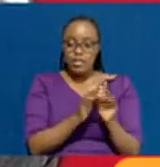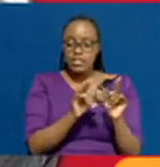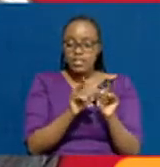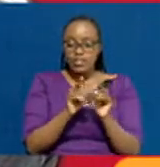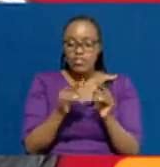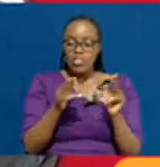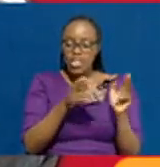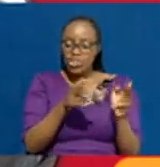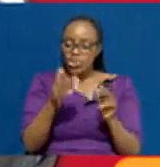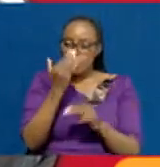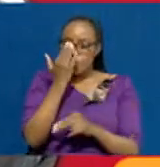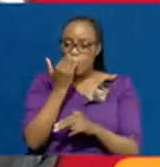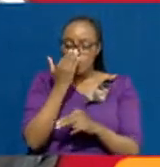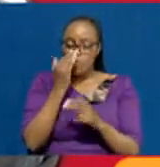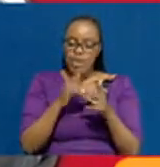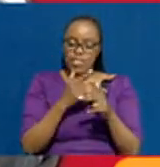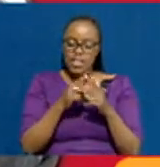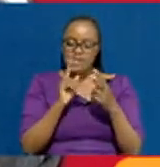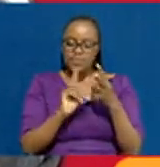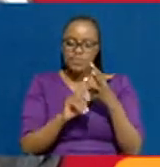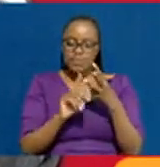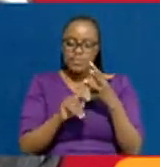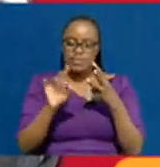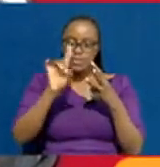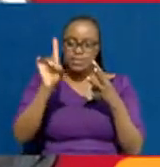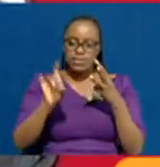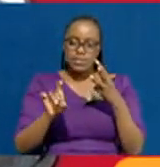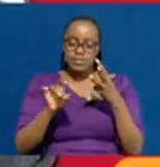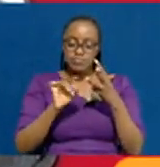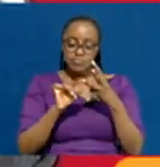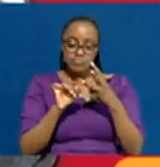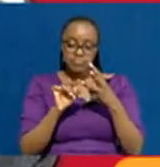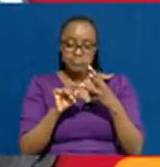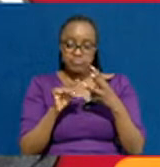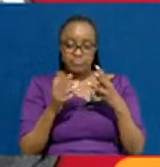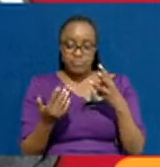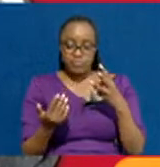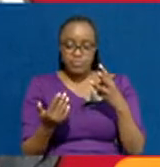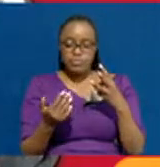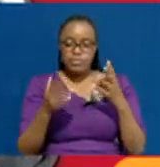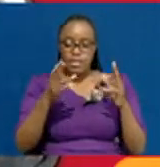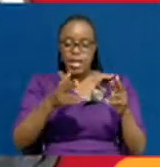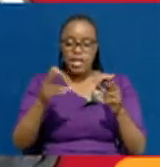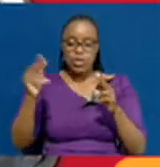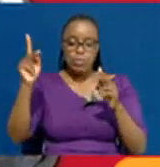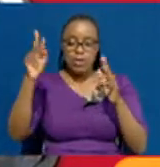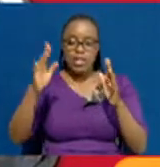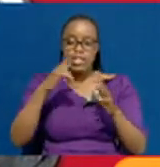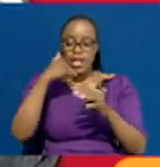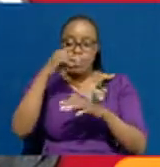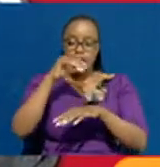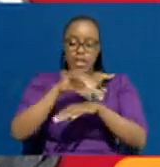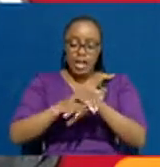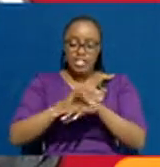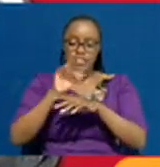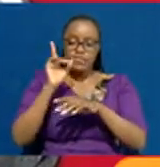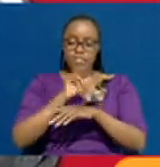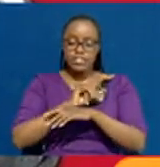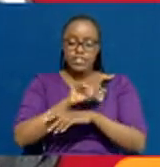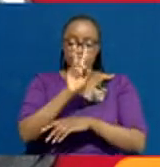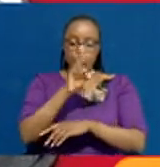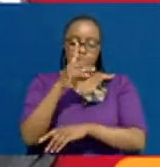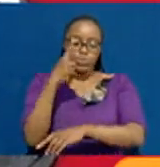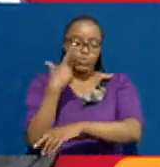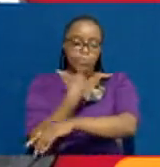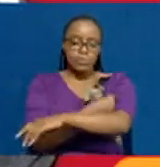flu? And then the other question is a normal Kenyan who has taken the 2